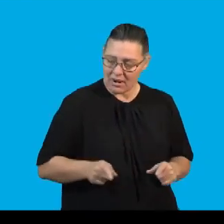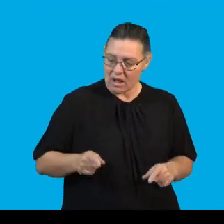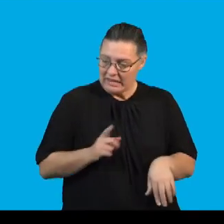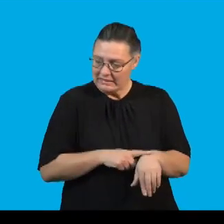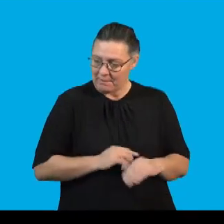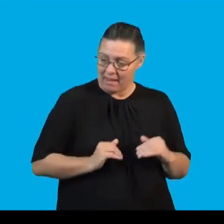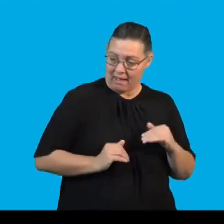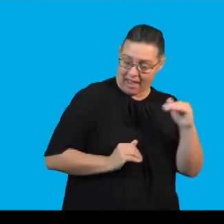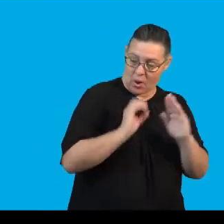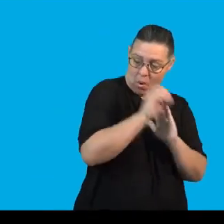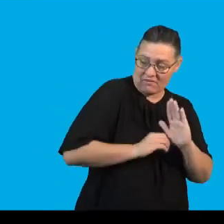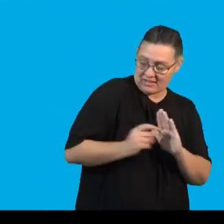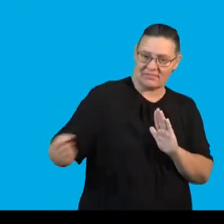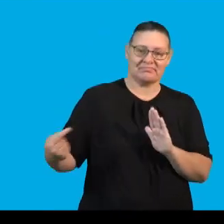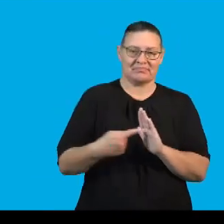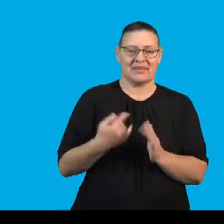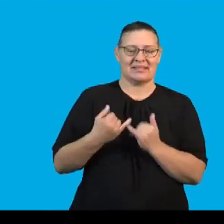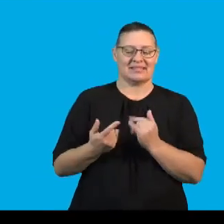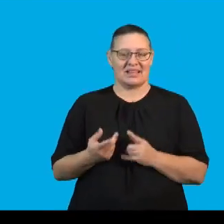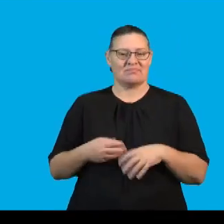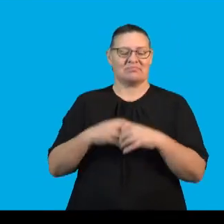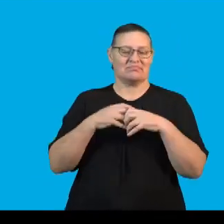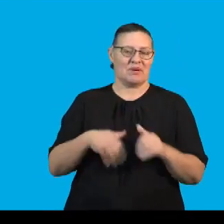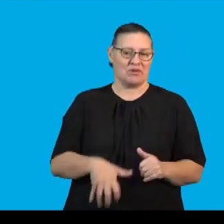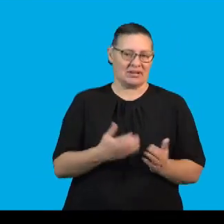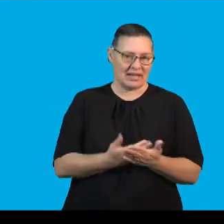increase chances of pregnancy.